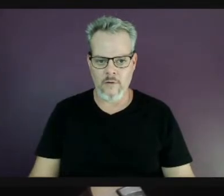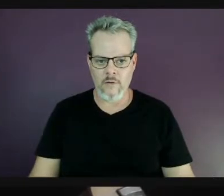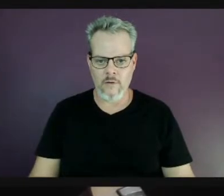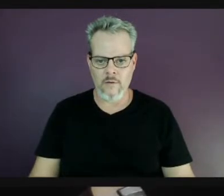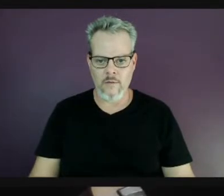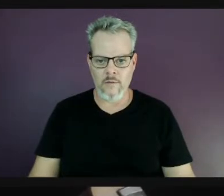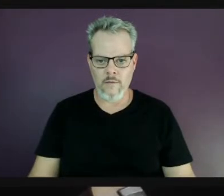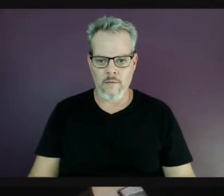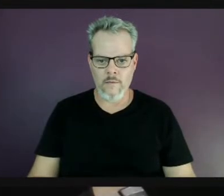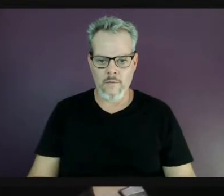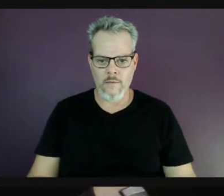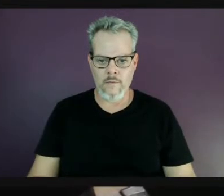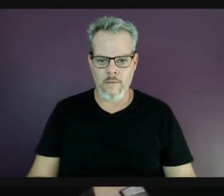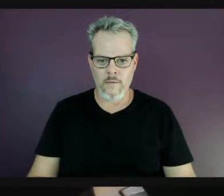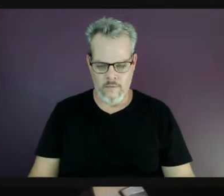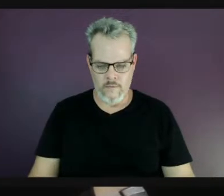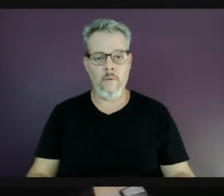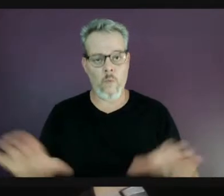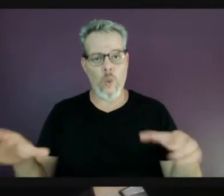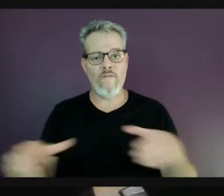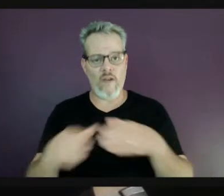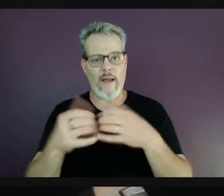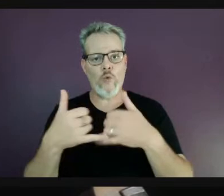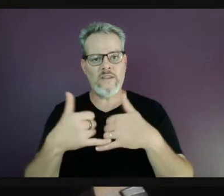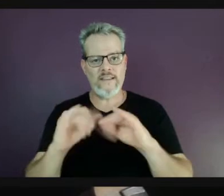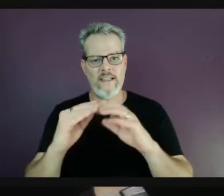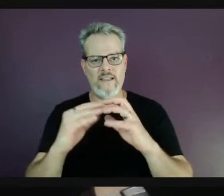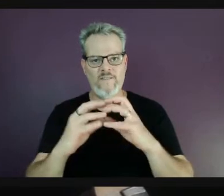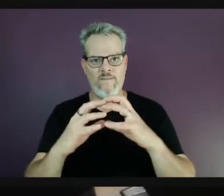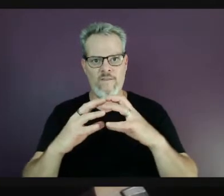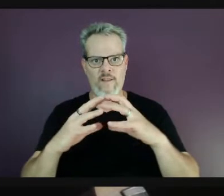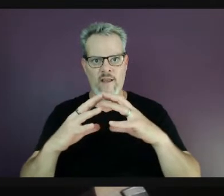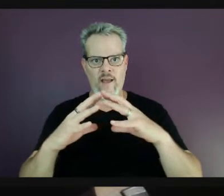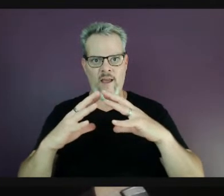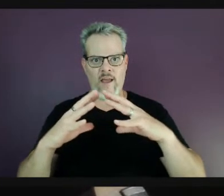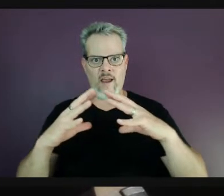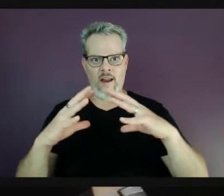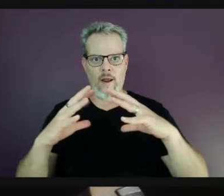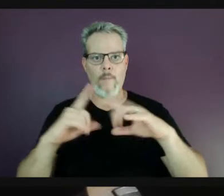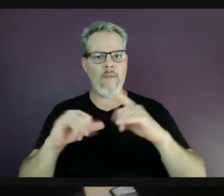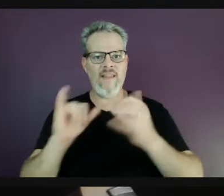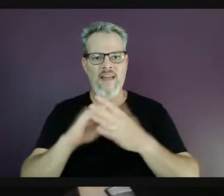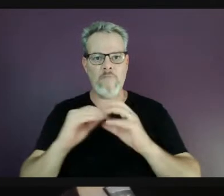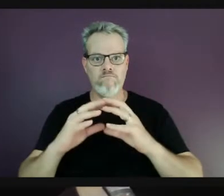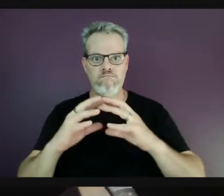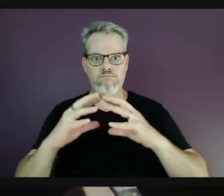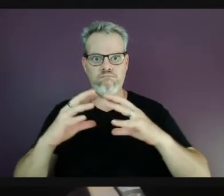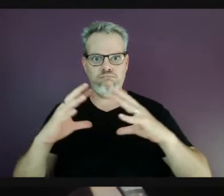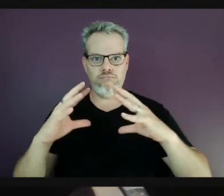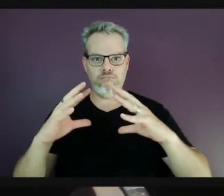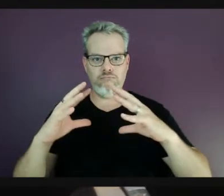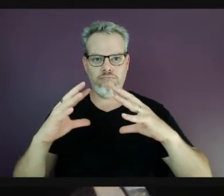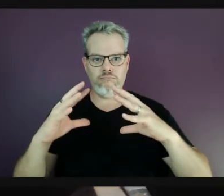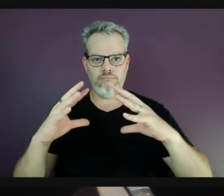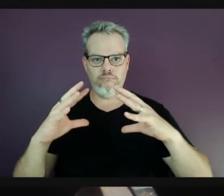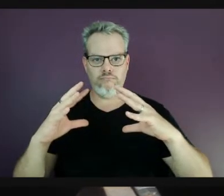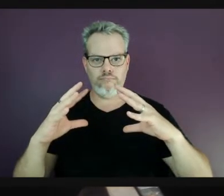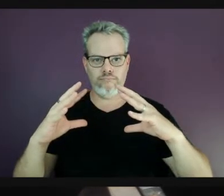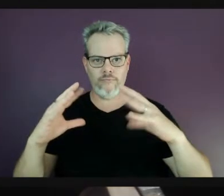the volcano was still inflating, but the inflation had slowed down compared to the previous days.